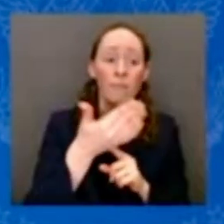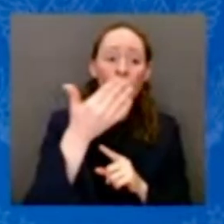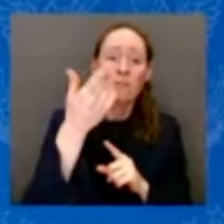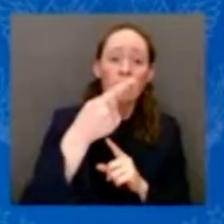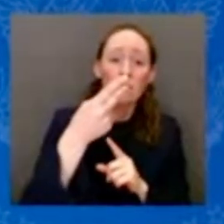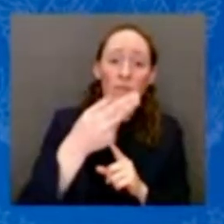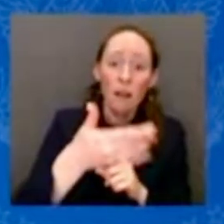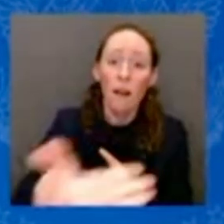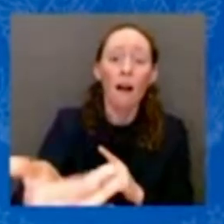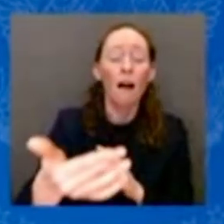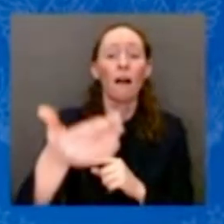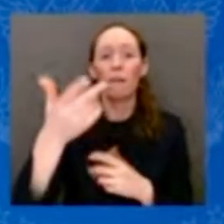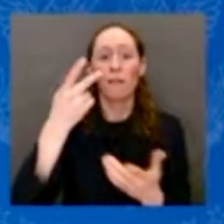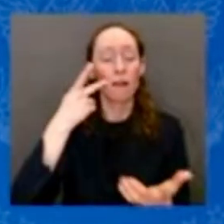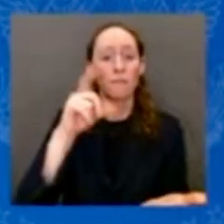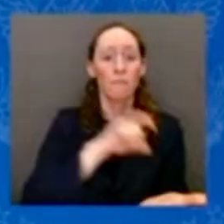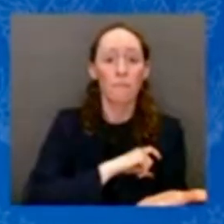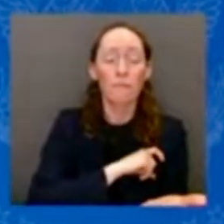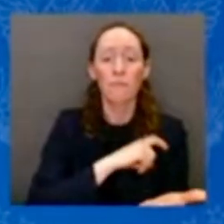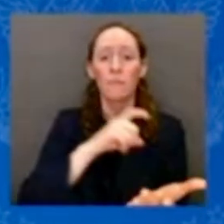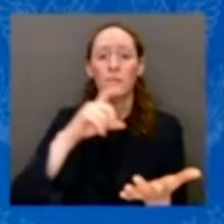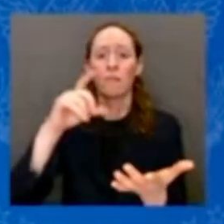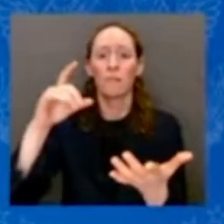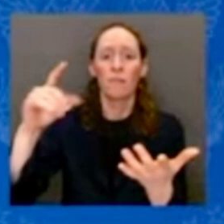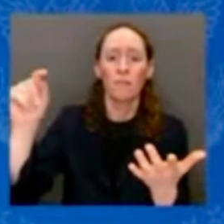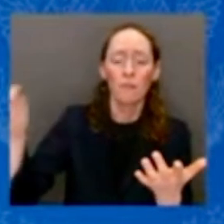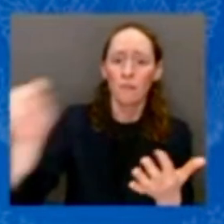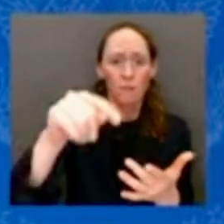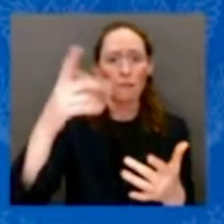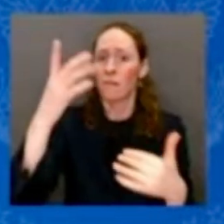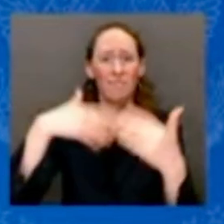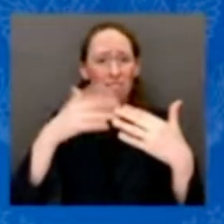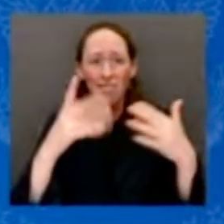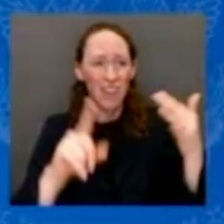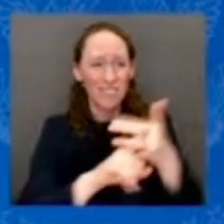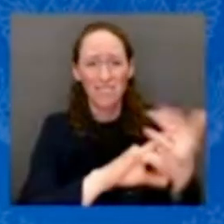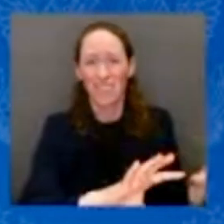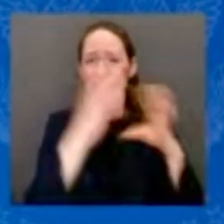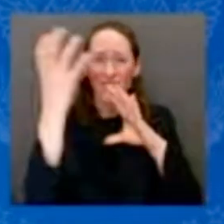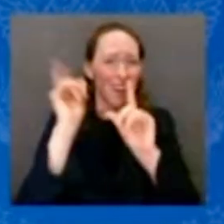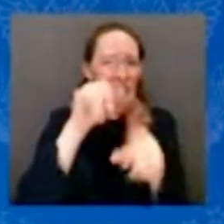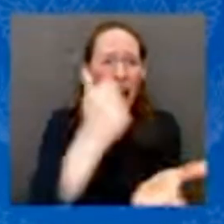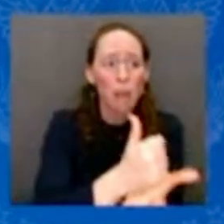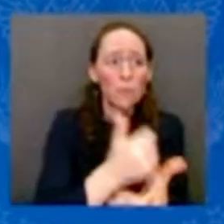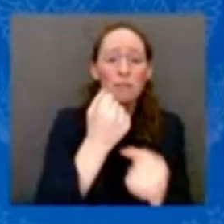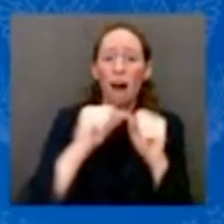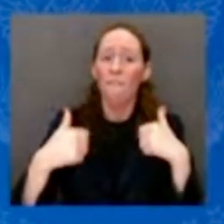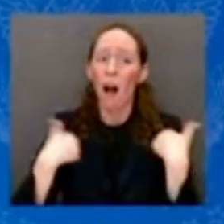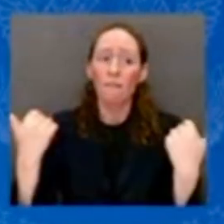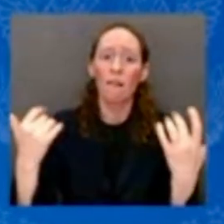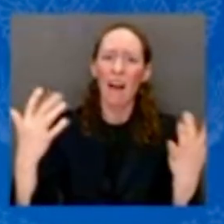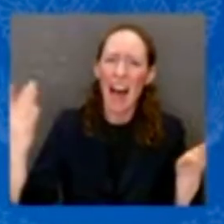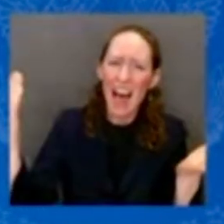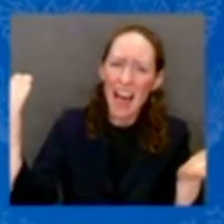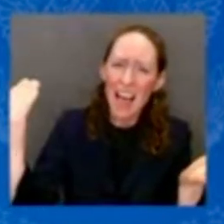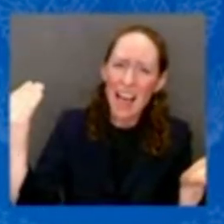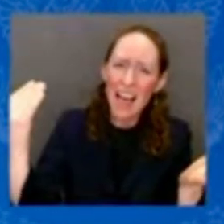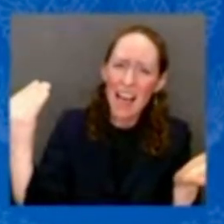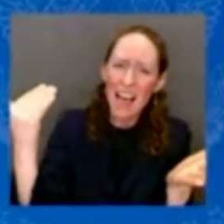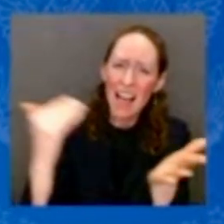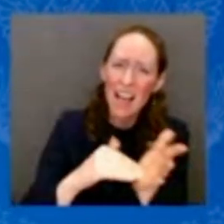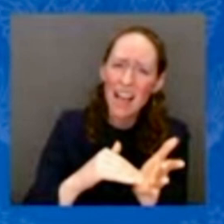the danger to save lives. As many of you know, Jill and I invited Brandon as our guest at the State of the Union